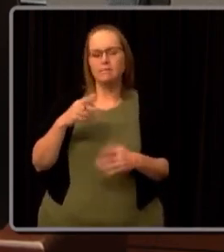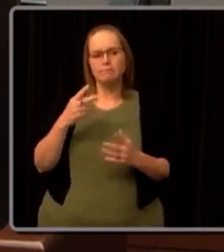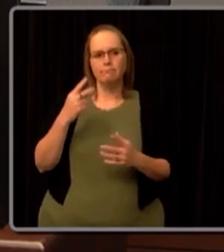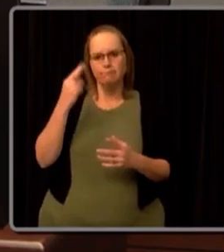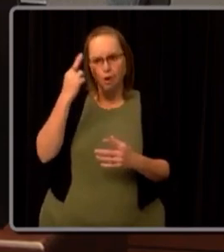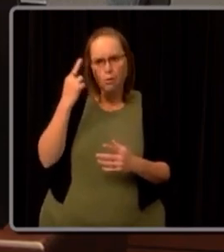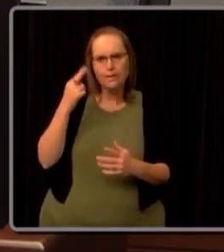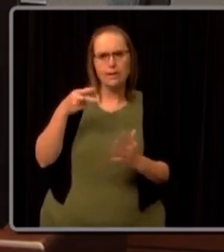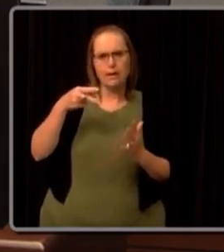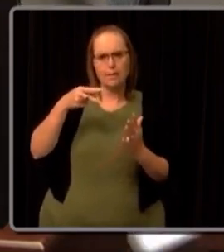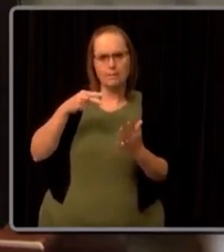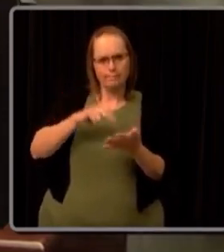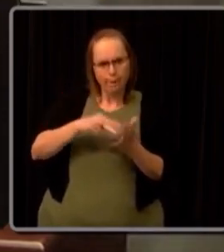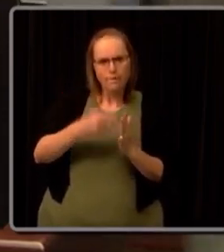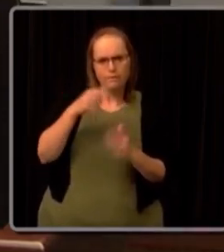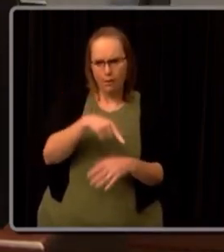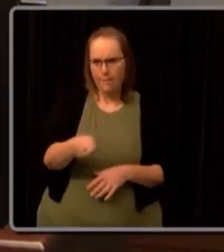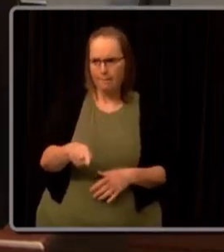on it.